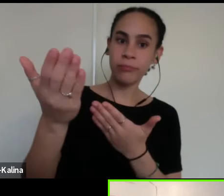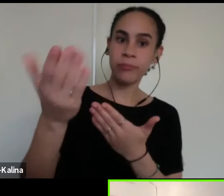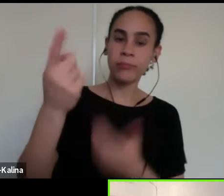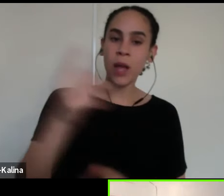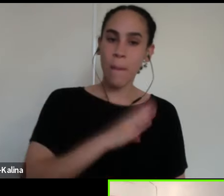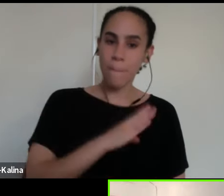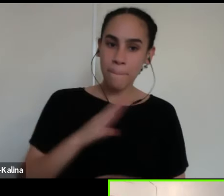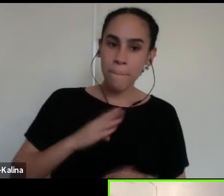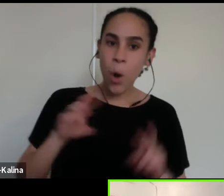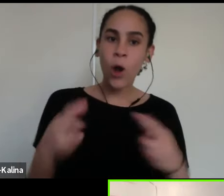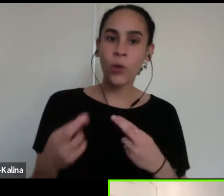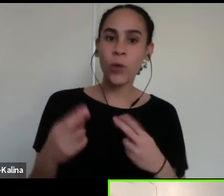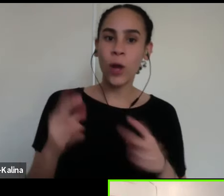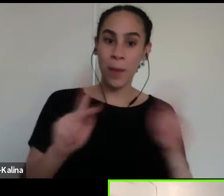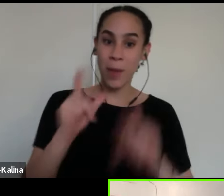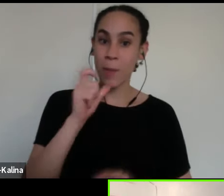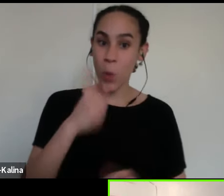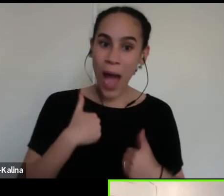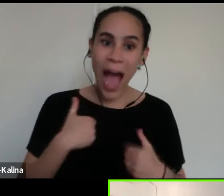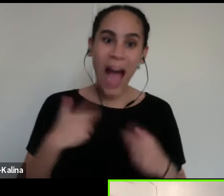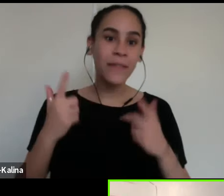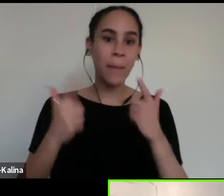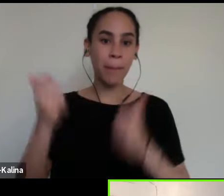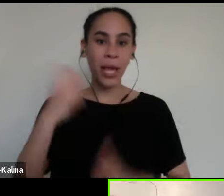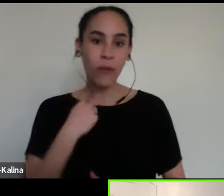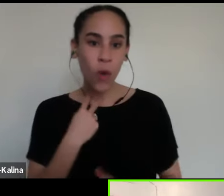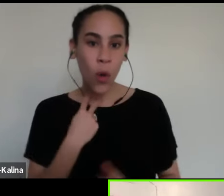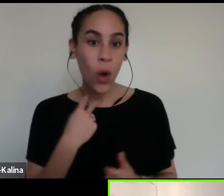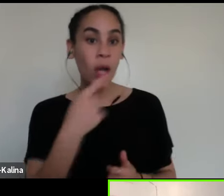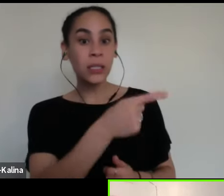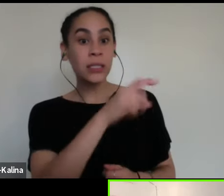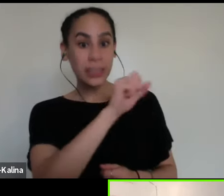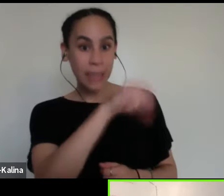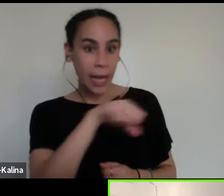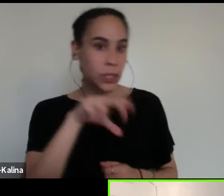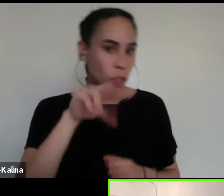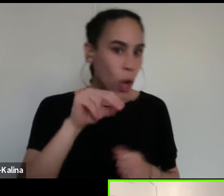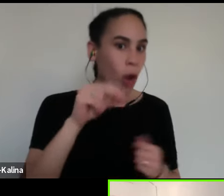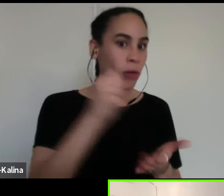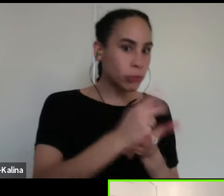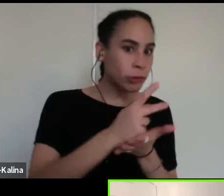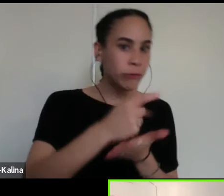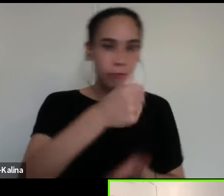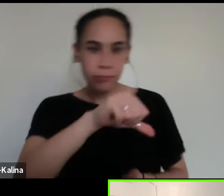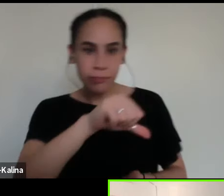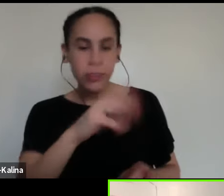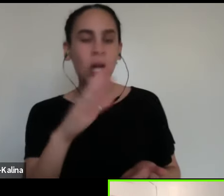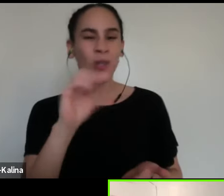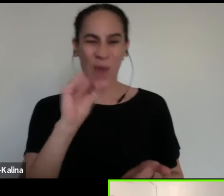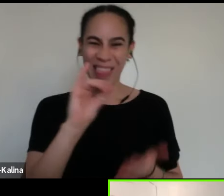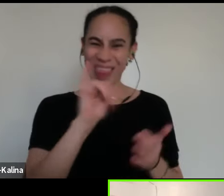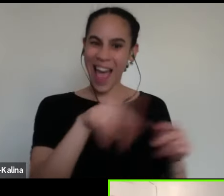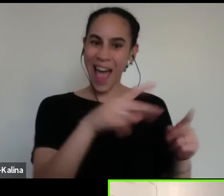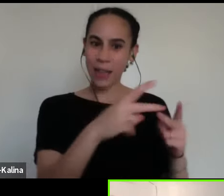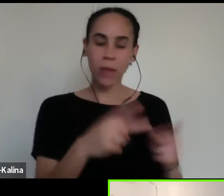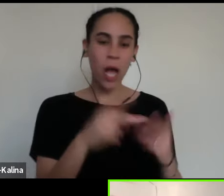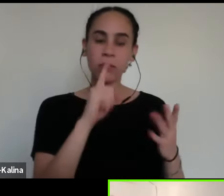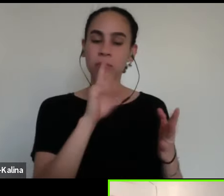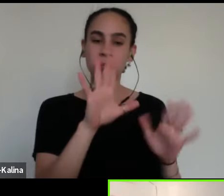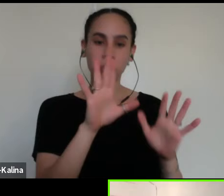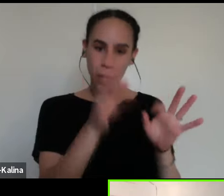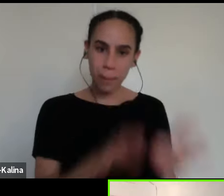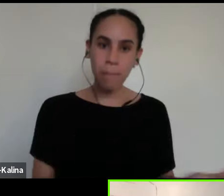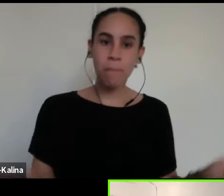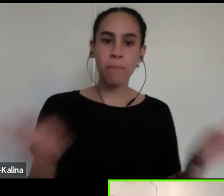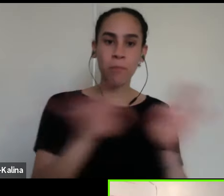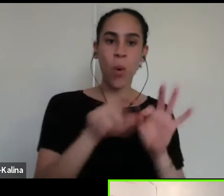bigger say in what you do and what you don't do. And that spot, it's so incredibly important that you've got